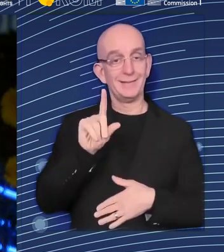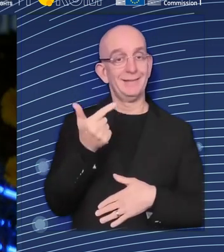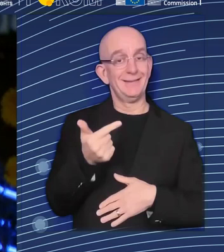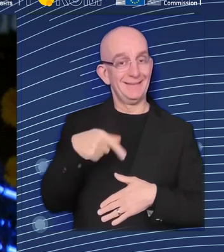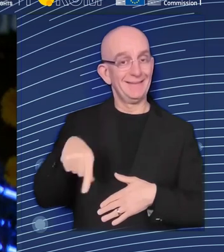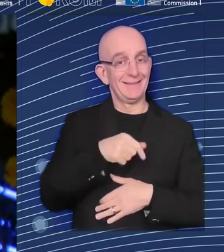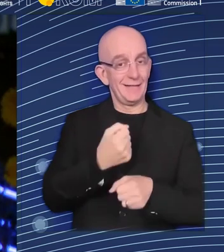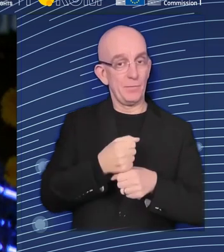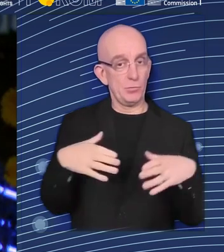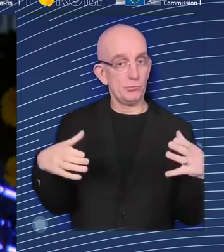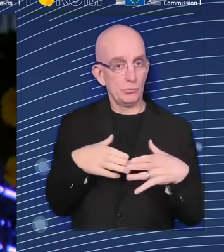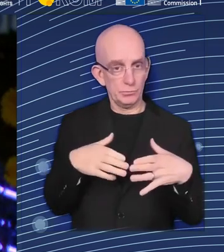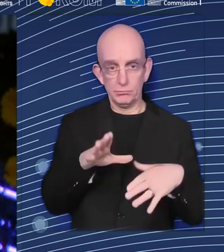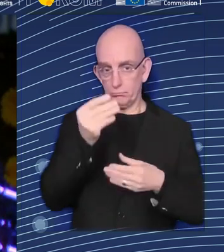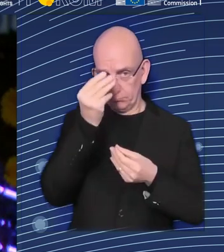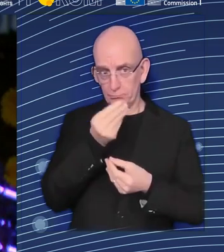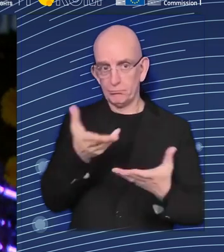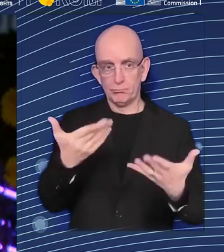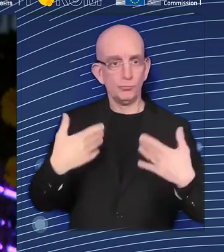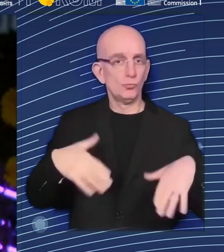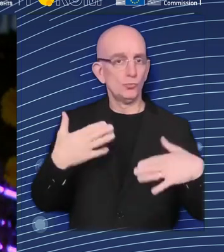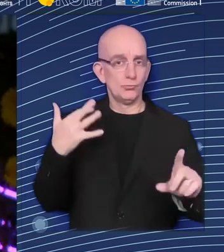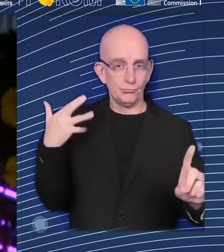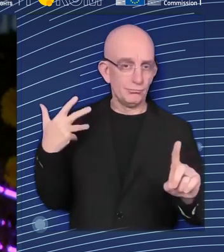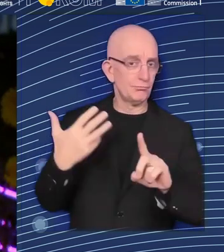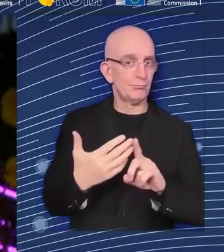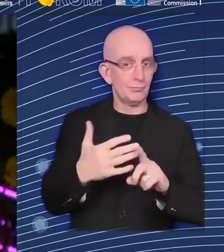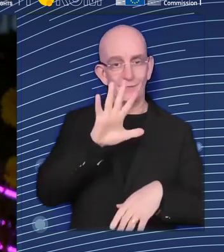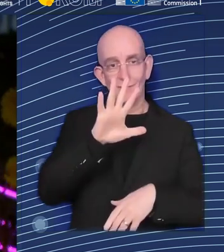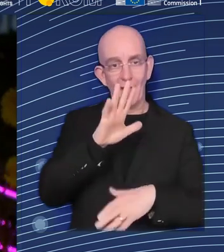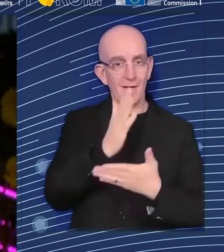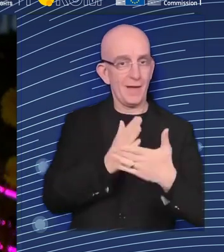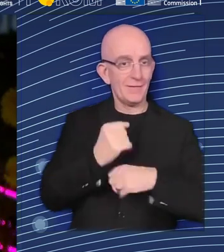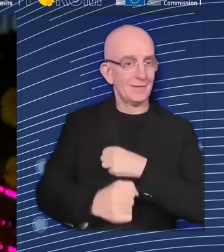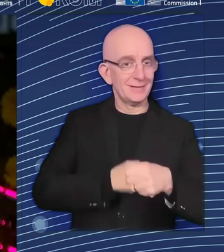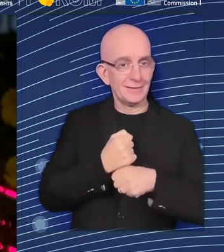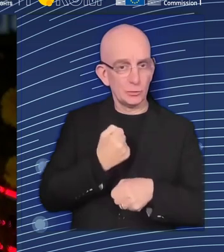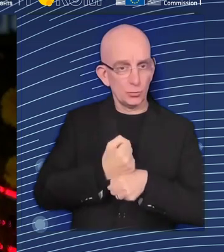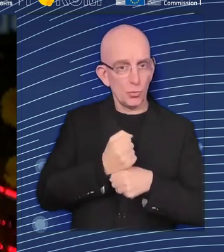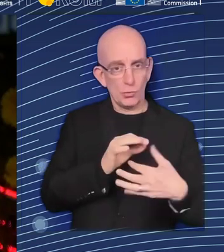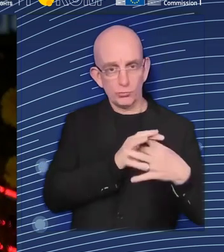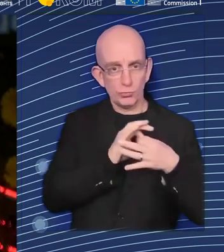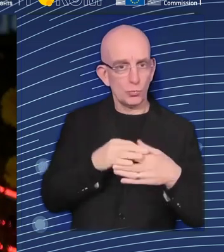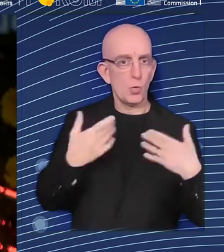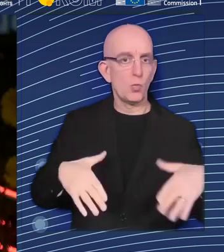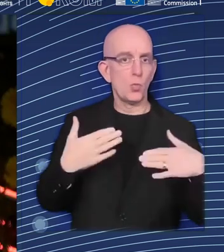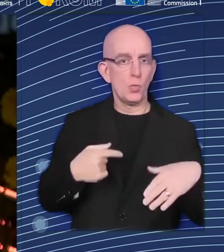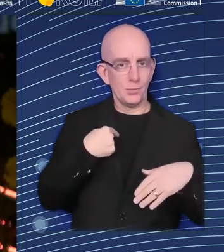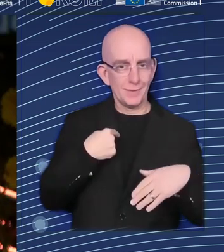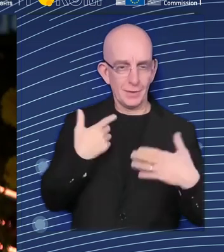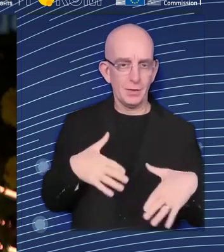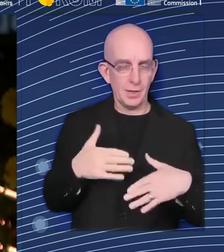experience. Really, for me, that's a big loss. But I'm retiring in 4 years' time, so I'll manage